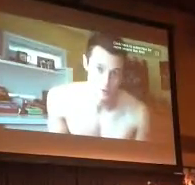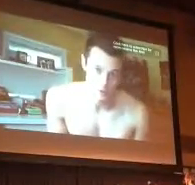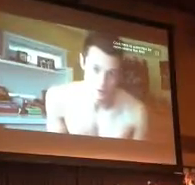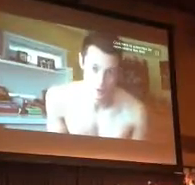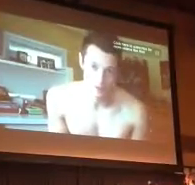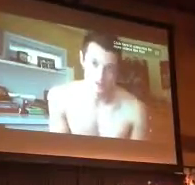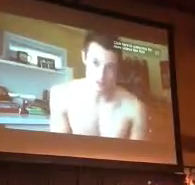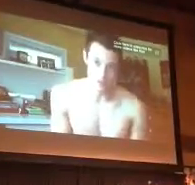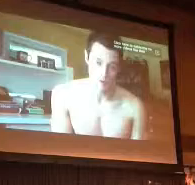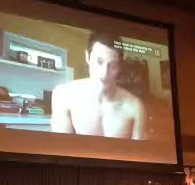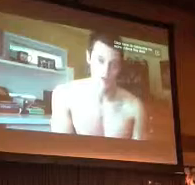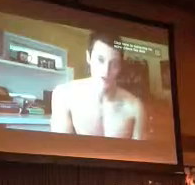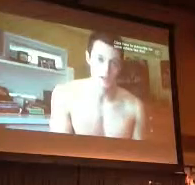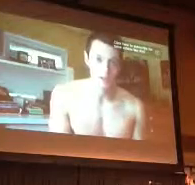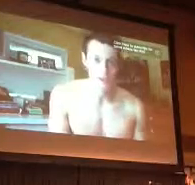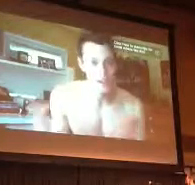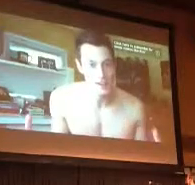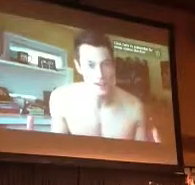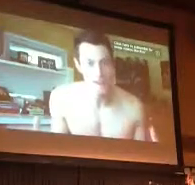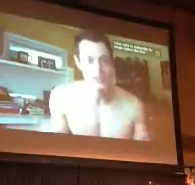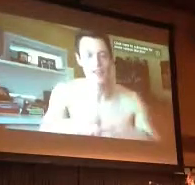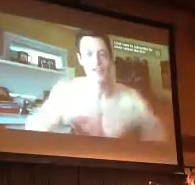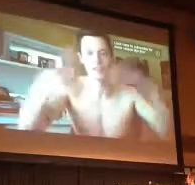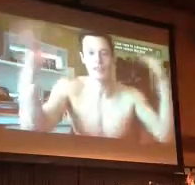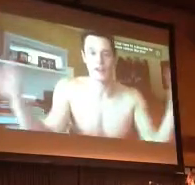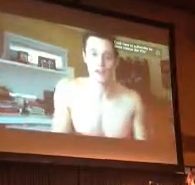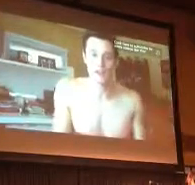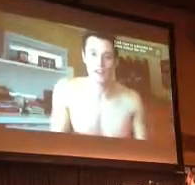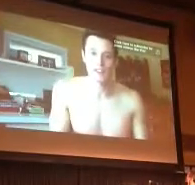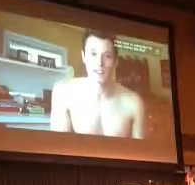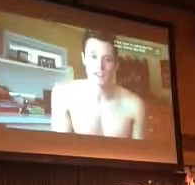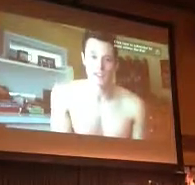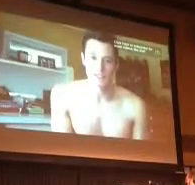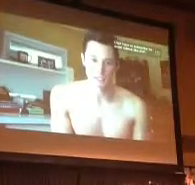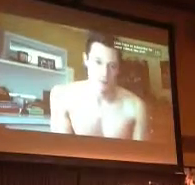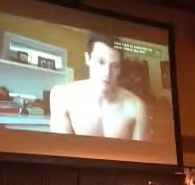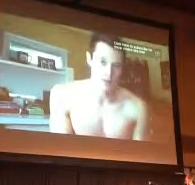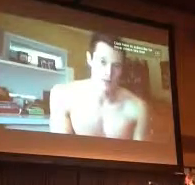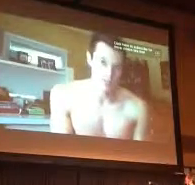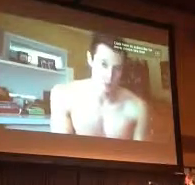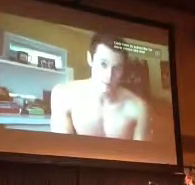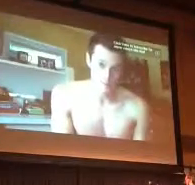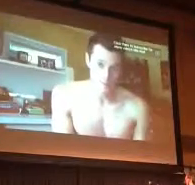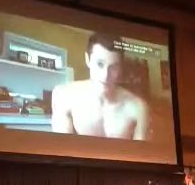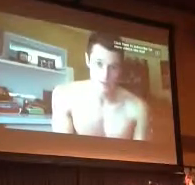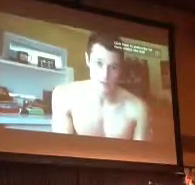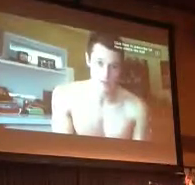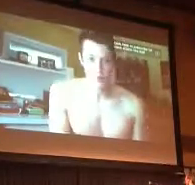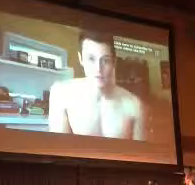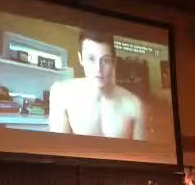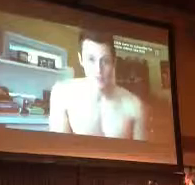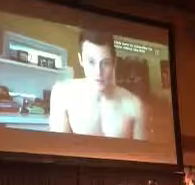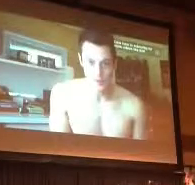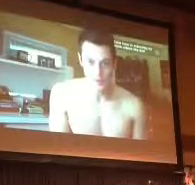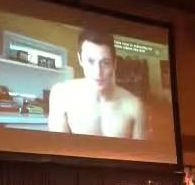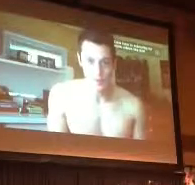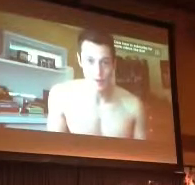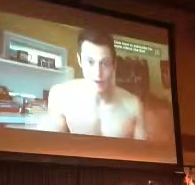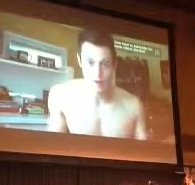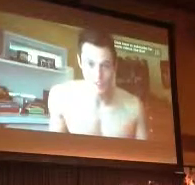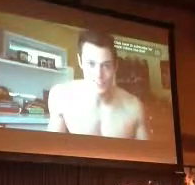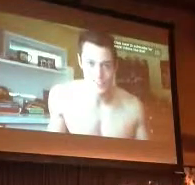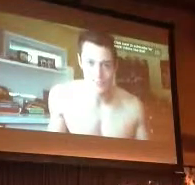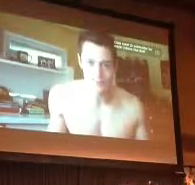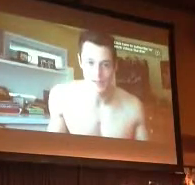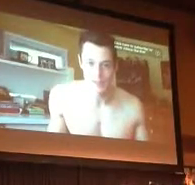mode of transmission in North America. And in the entire planet, it is the dominant mode of transmission. So in conclusion,